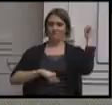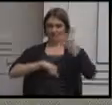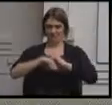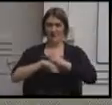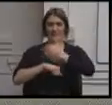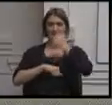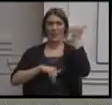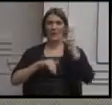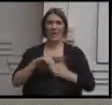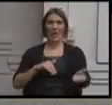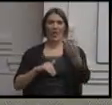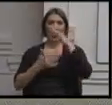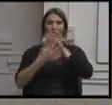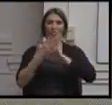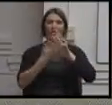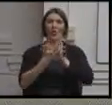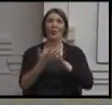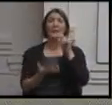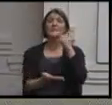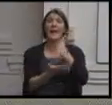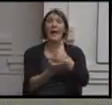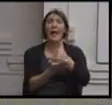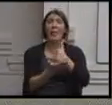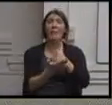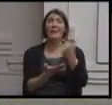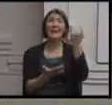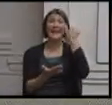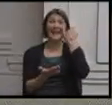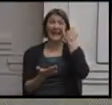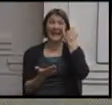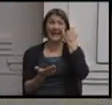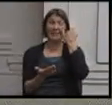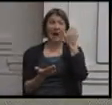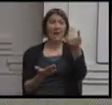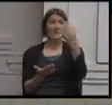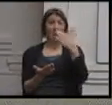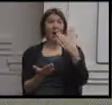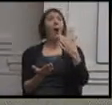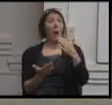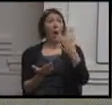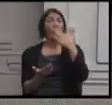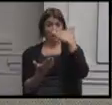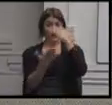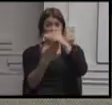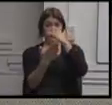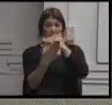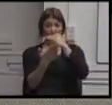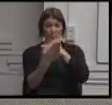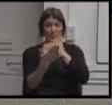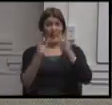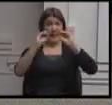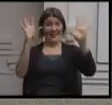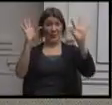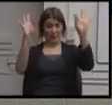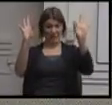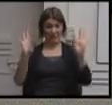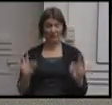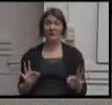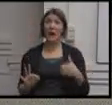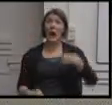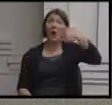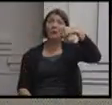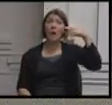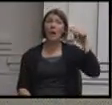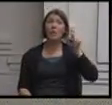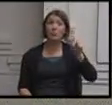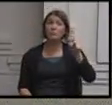and say, here, this is what I'd like to... If I saw something like that, and I saw that there was a direction and a